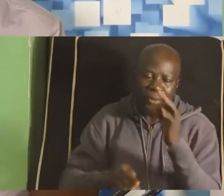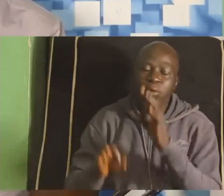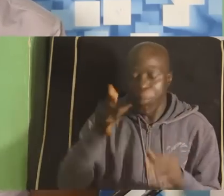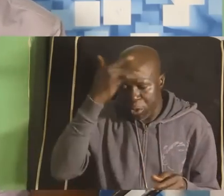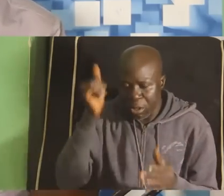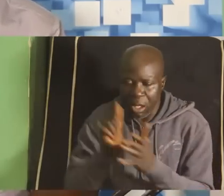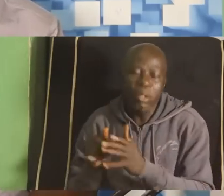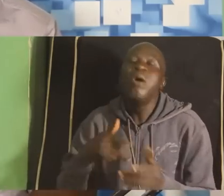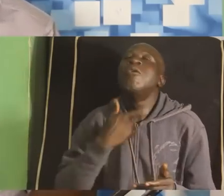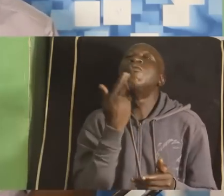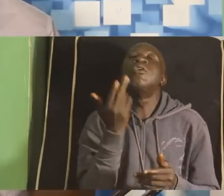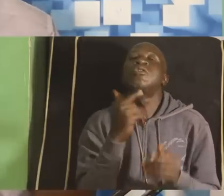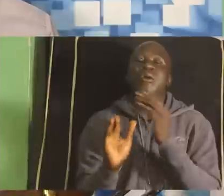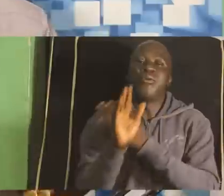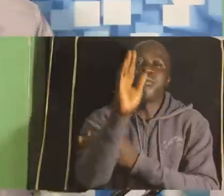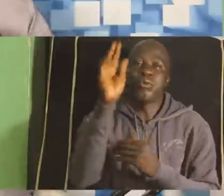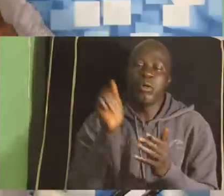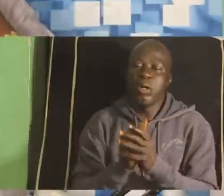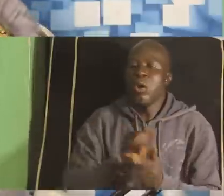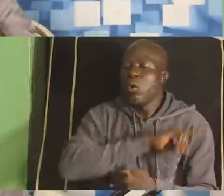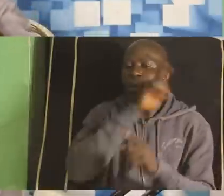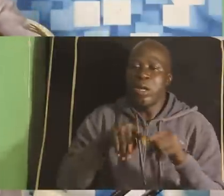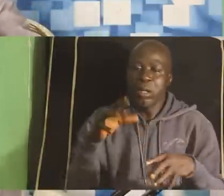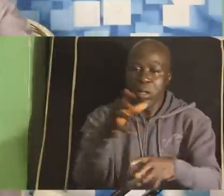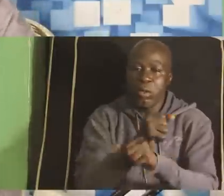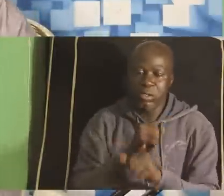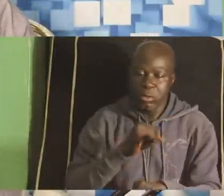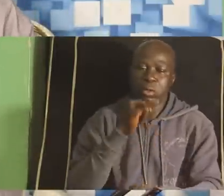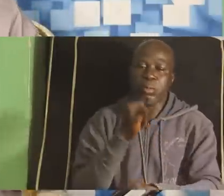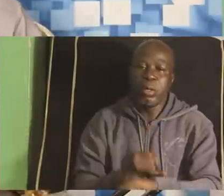grace to hear the voice of God. When I got to